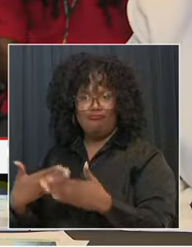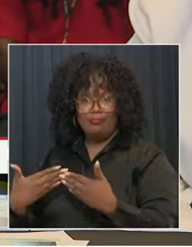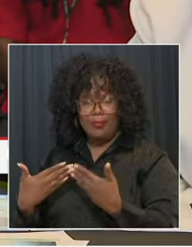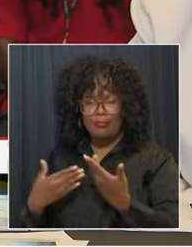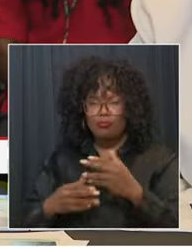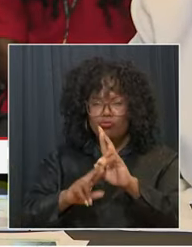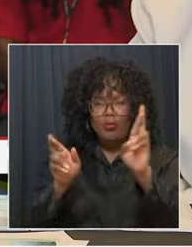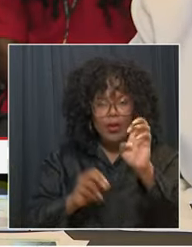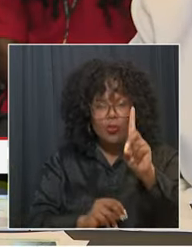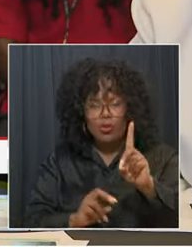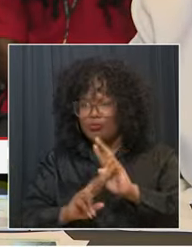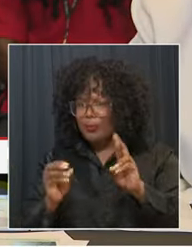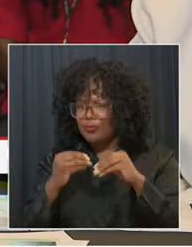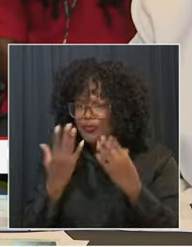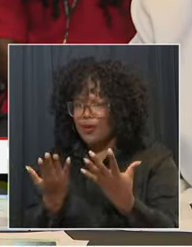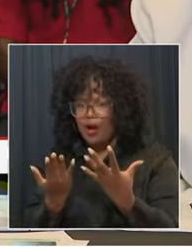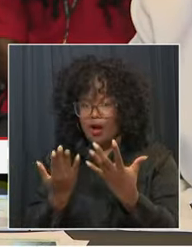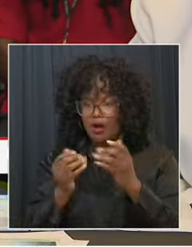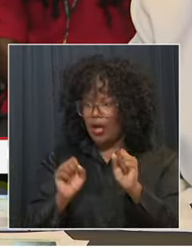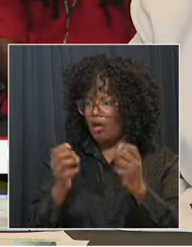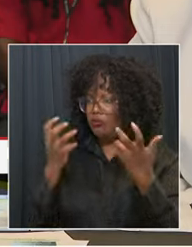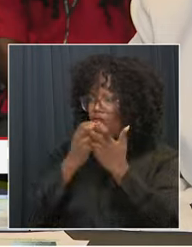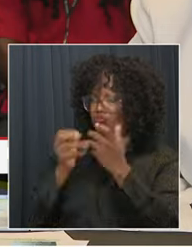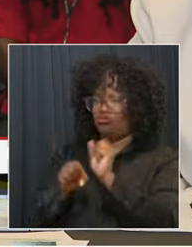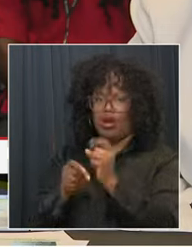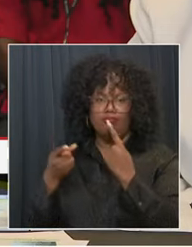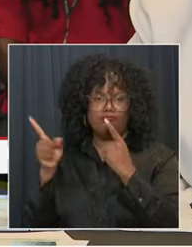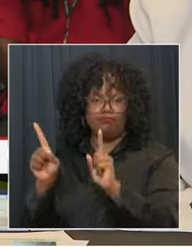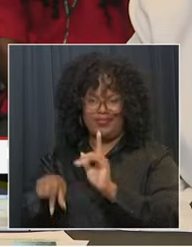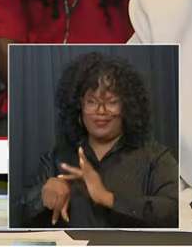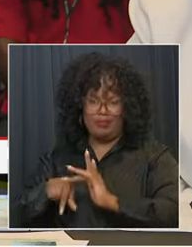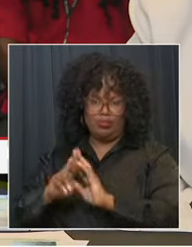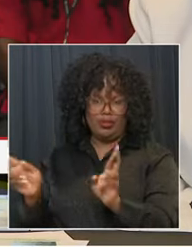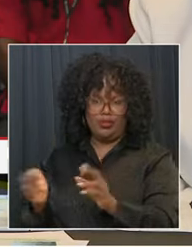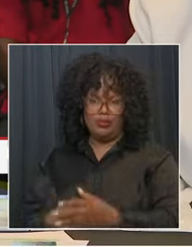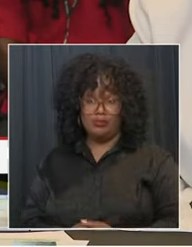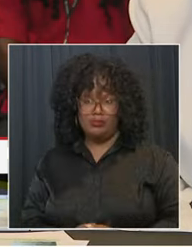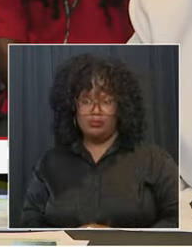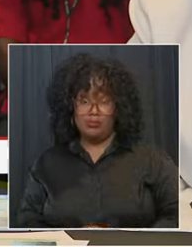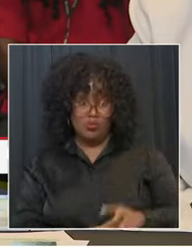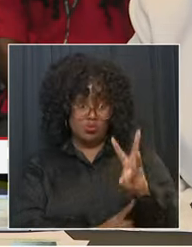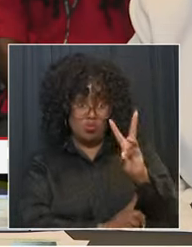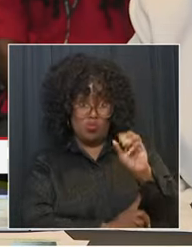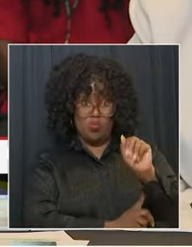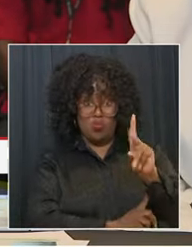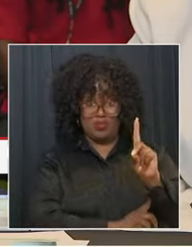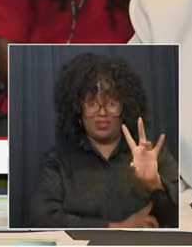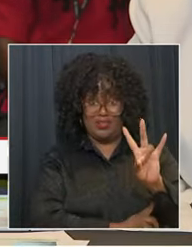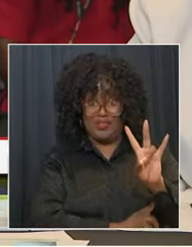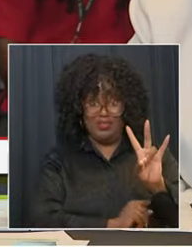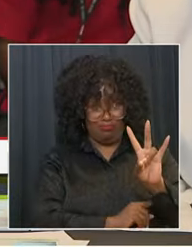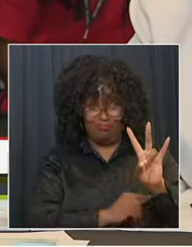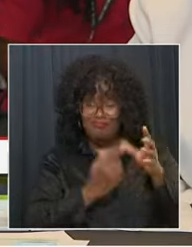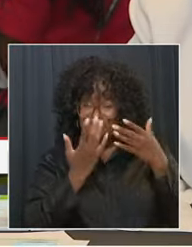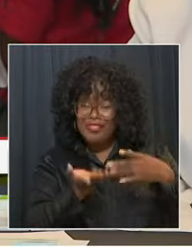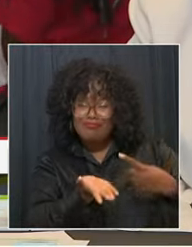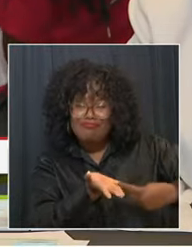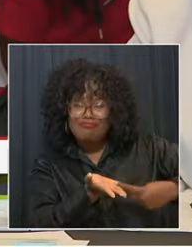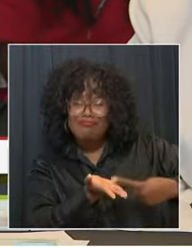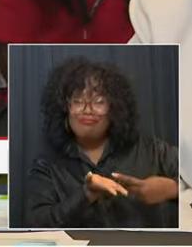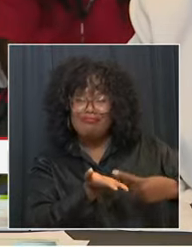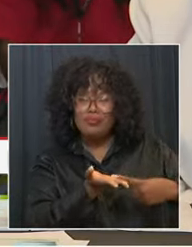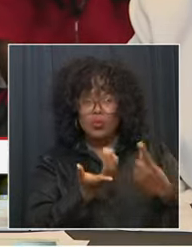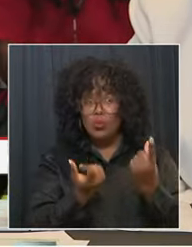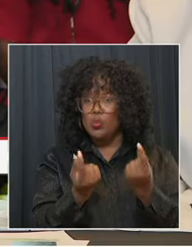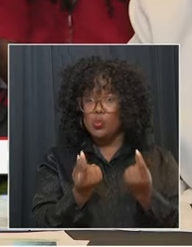that. Specifically for Ward 7, you have talked about our need to activate commercial corridors,